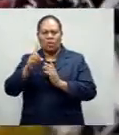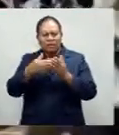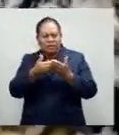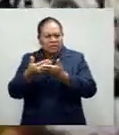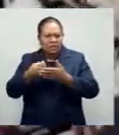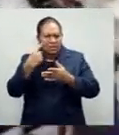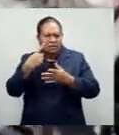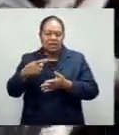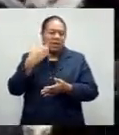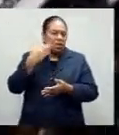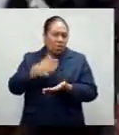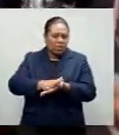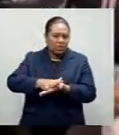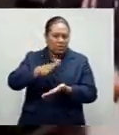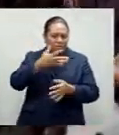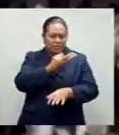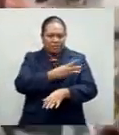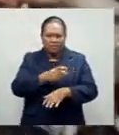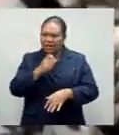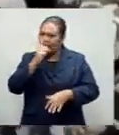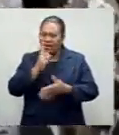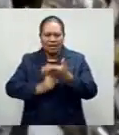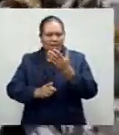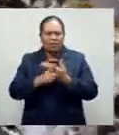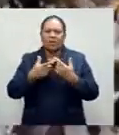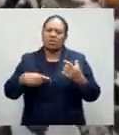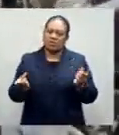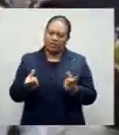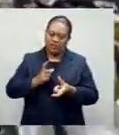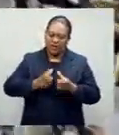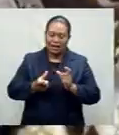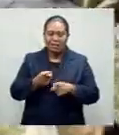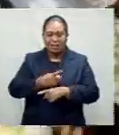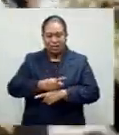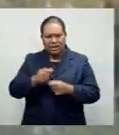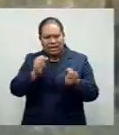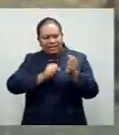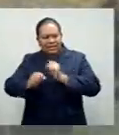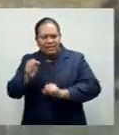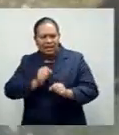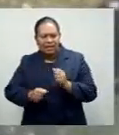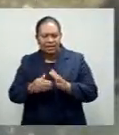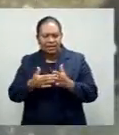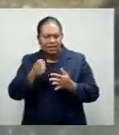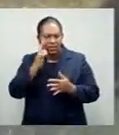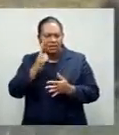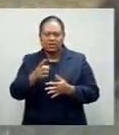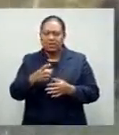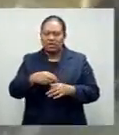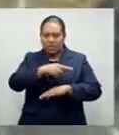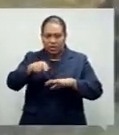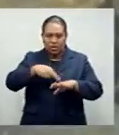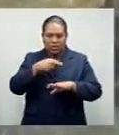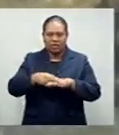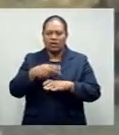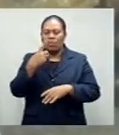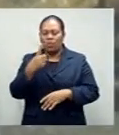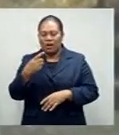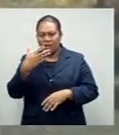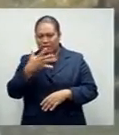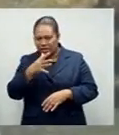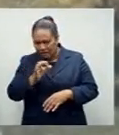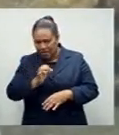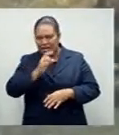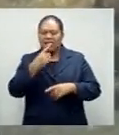heat wave that would have been virtually impossible without climate change. Scientists say climate change has made such a heat wave in the region 150 times more